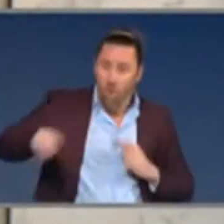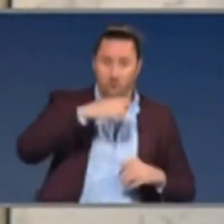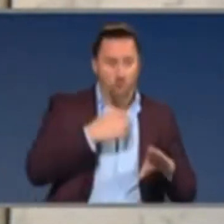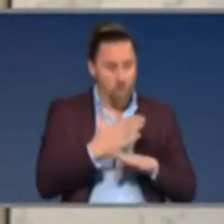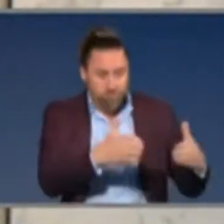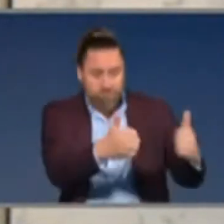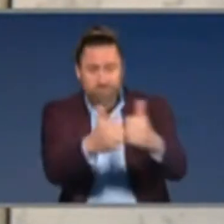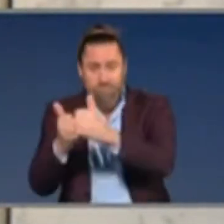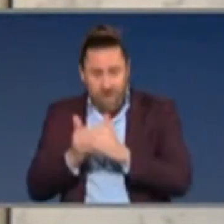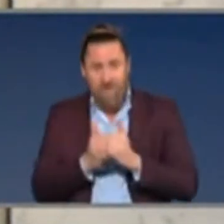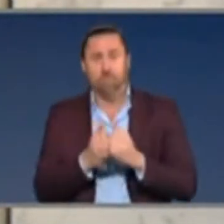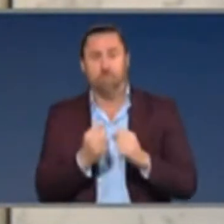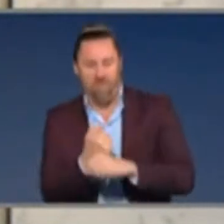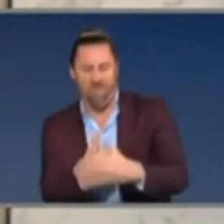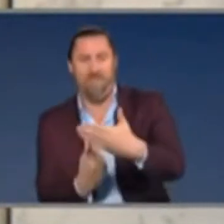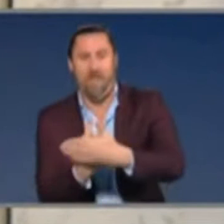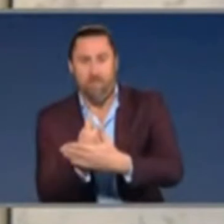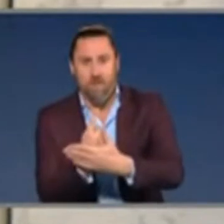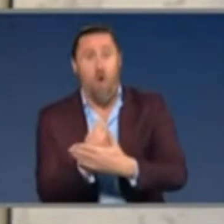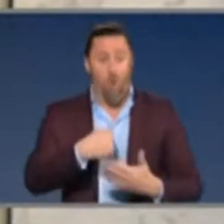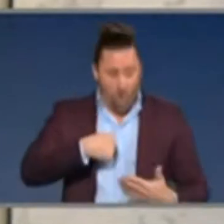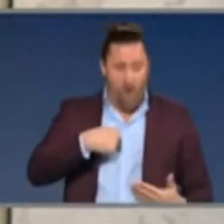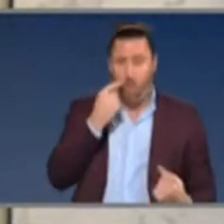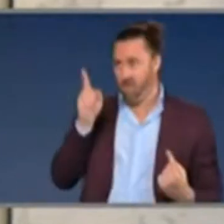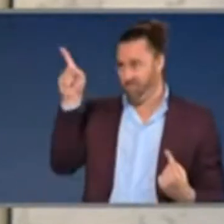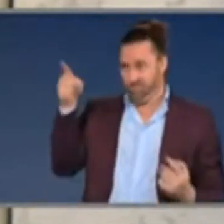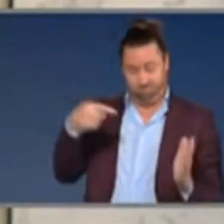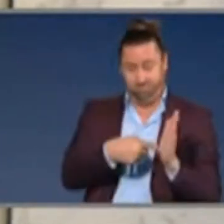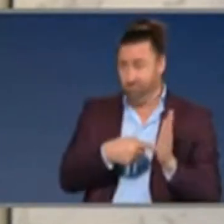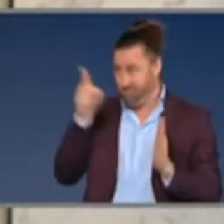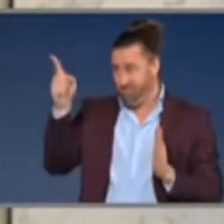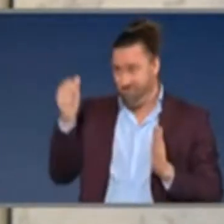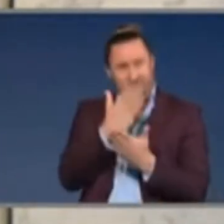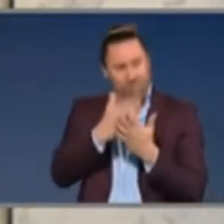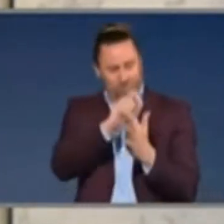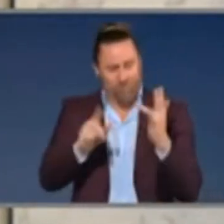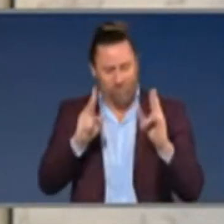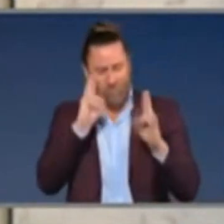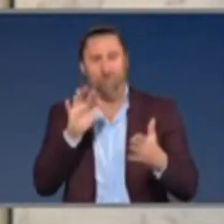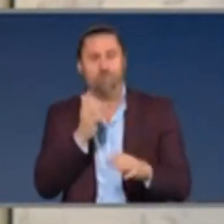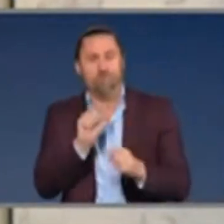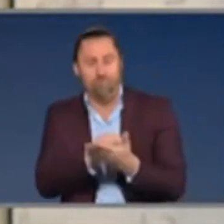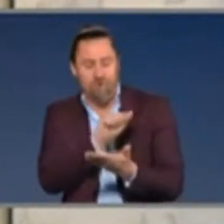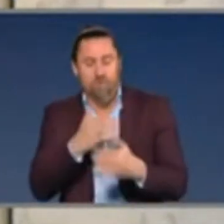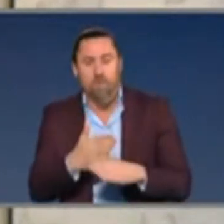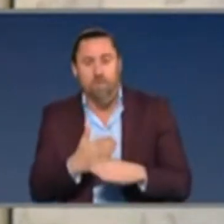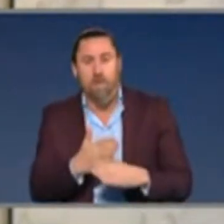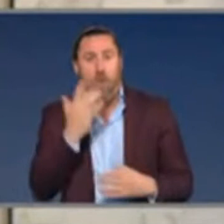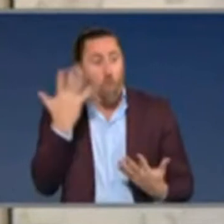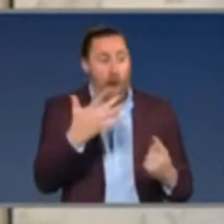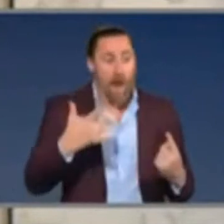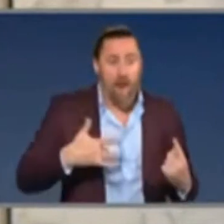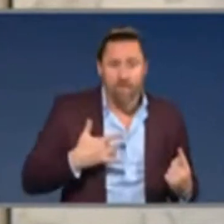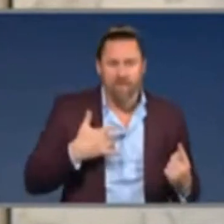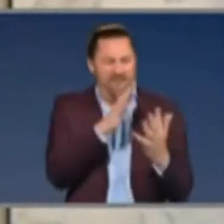efforts, and we will be making sure that they do their very best, because you have to improve where people live, how they